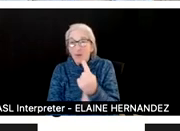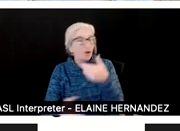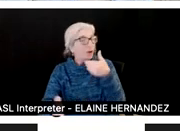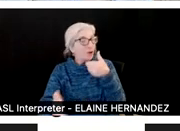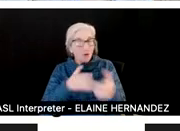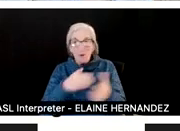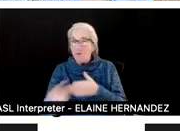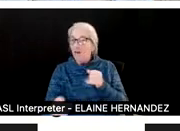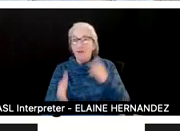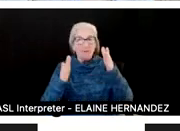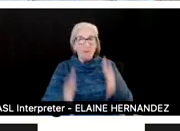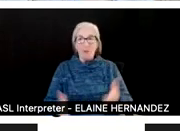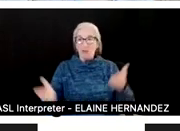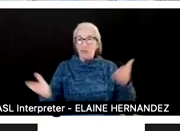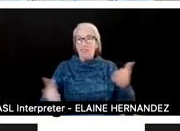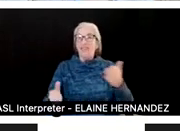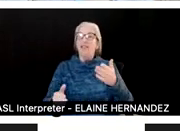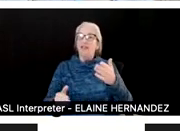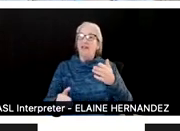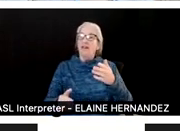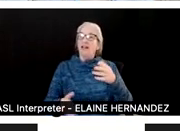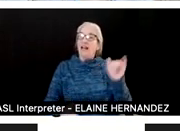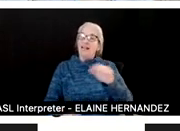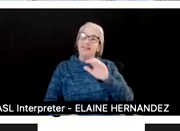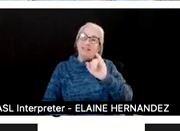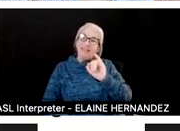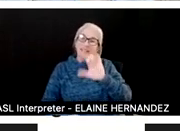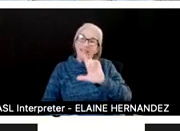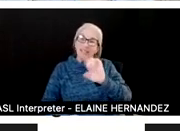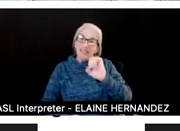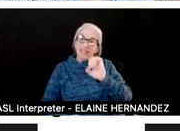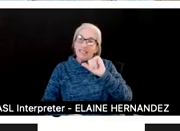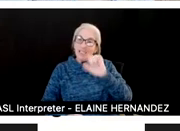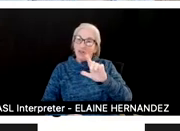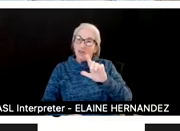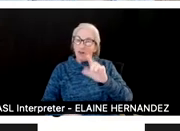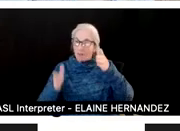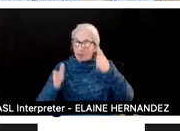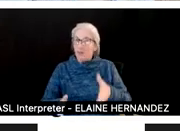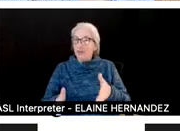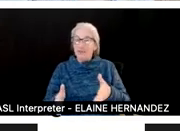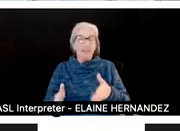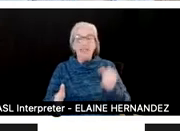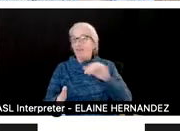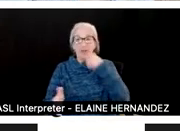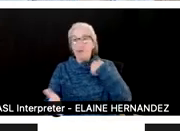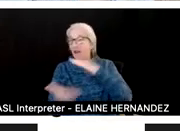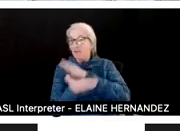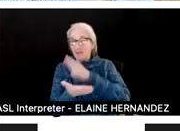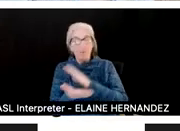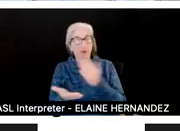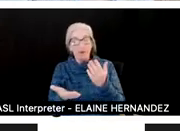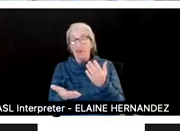country illegally can claim that they were discriminated against and